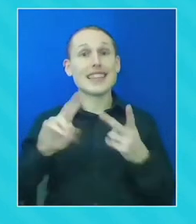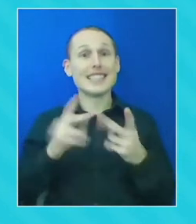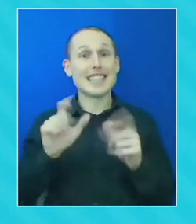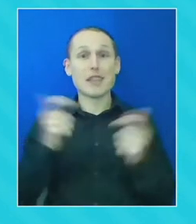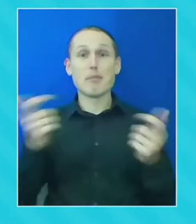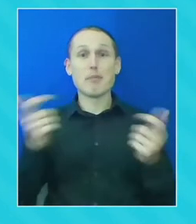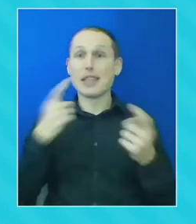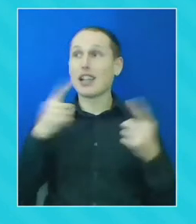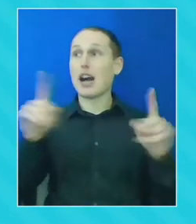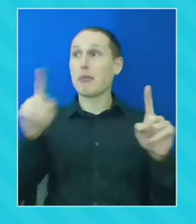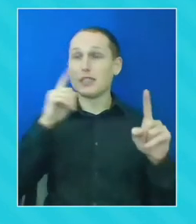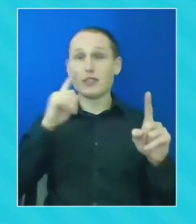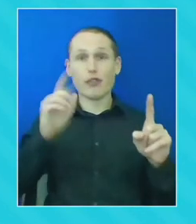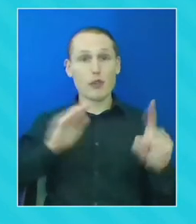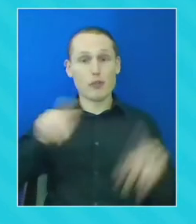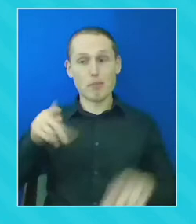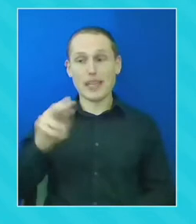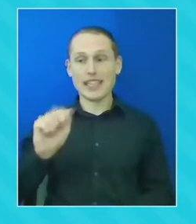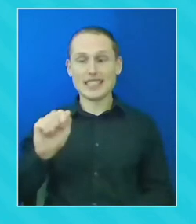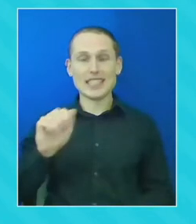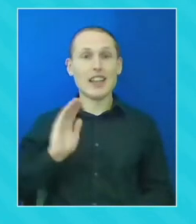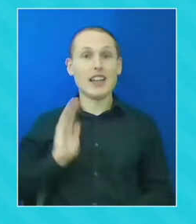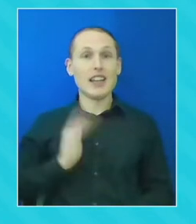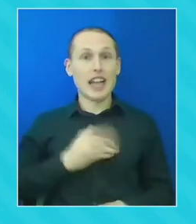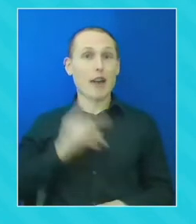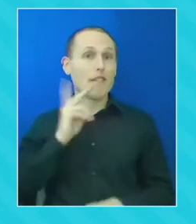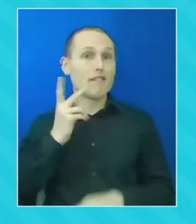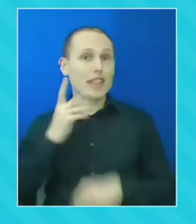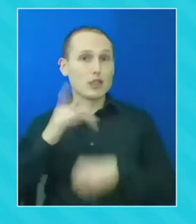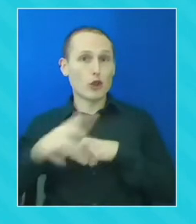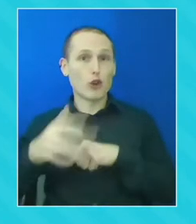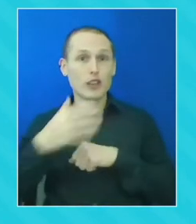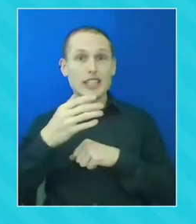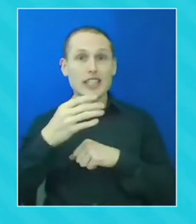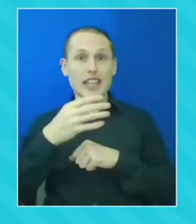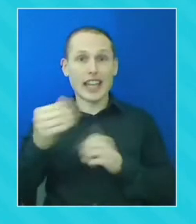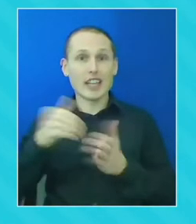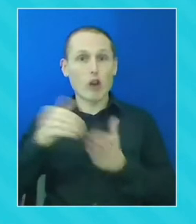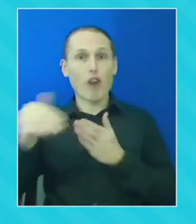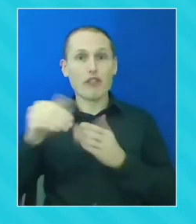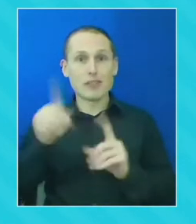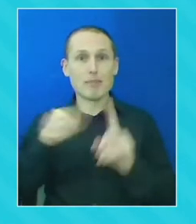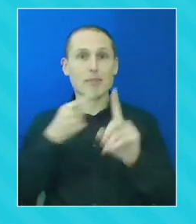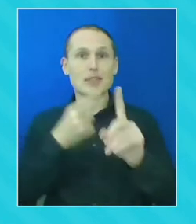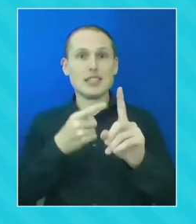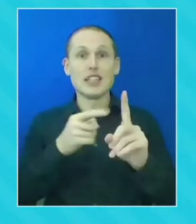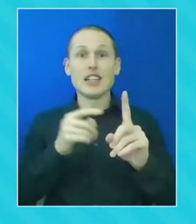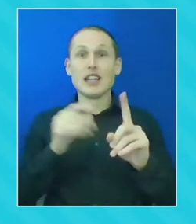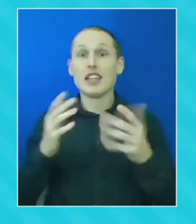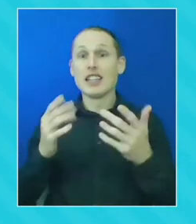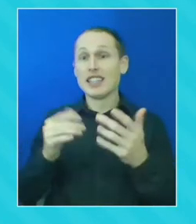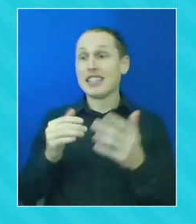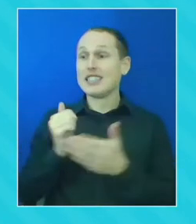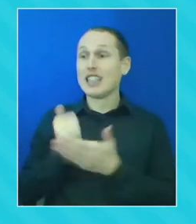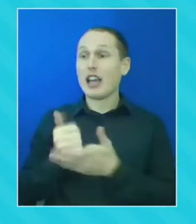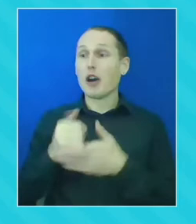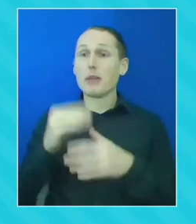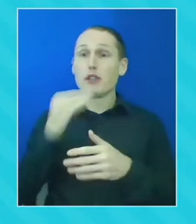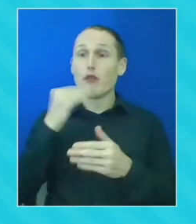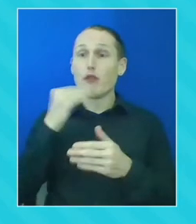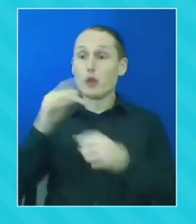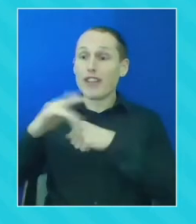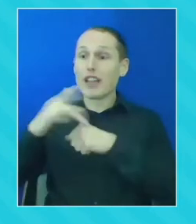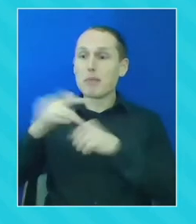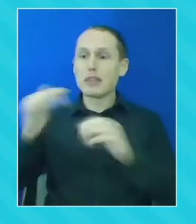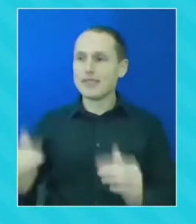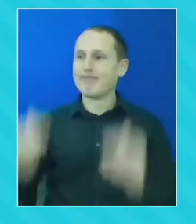Often initiative has been its partnerships to raise the bar on early childhood food offerings across the country. The marketplace has